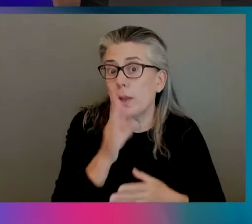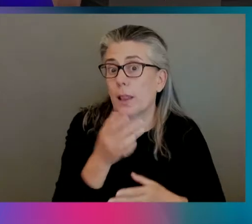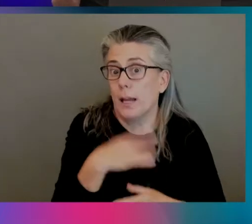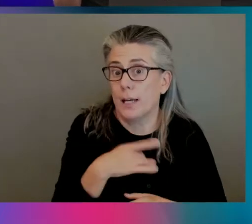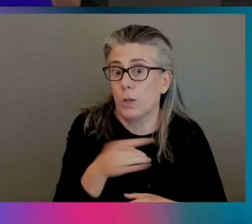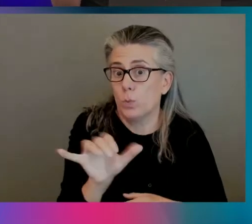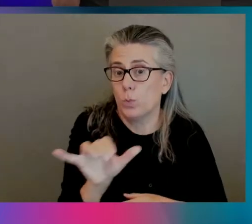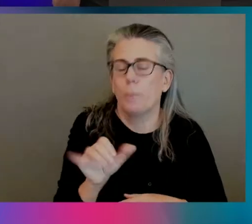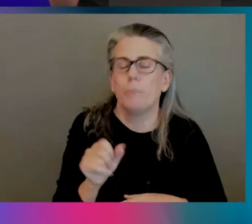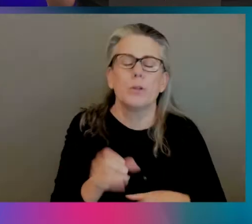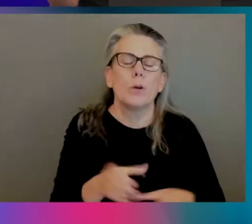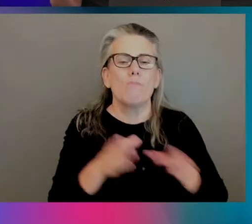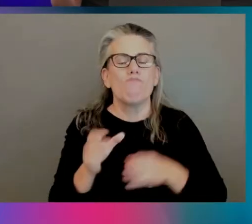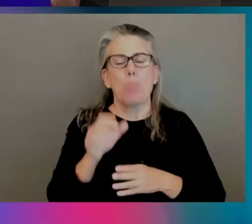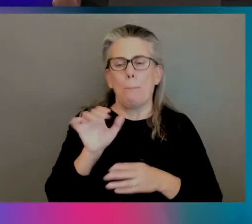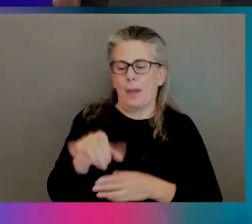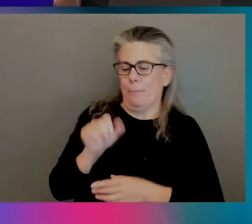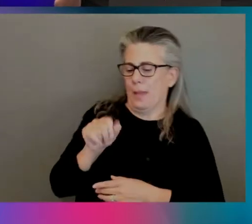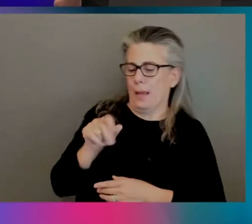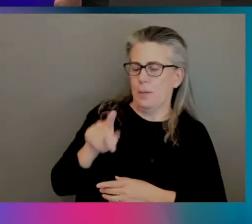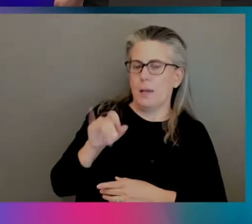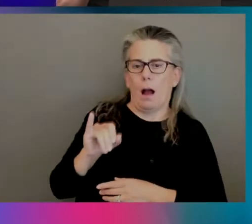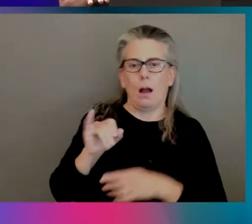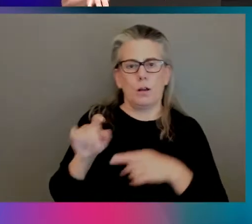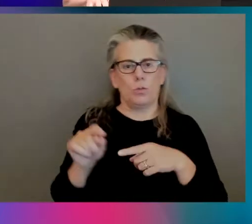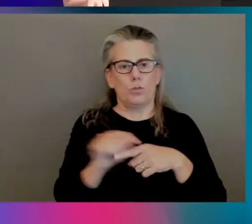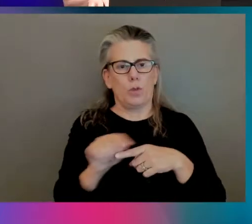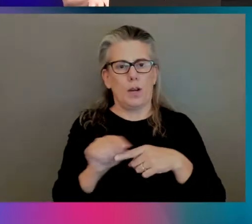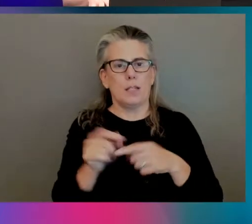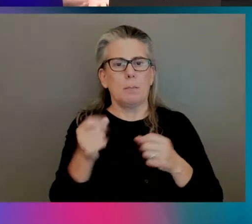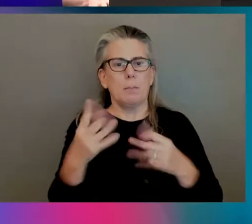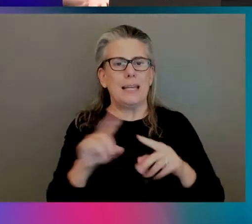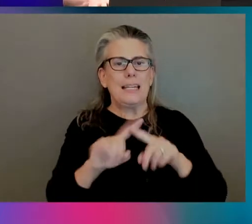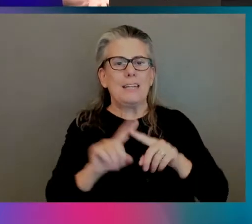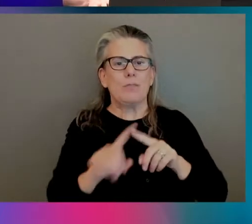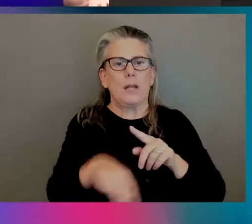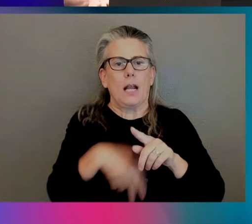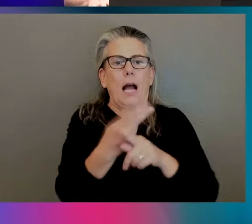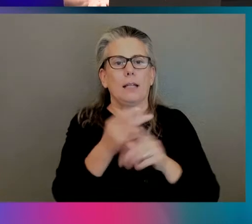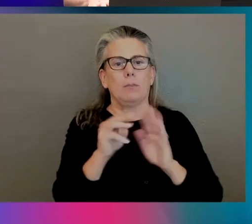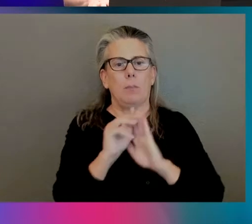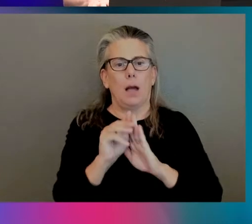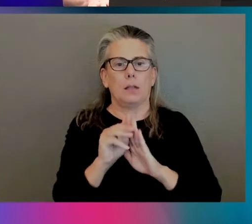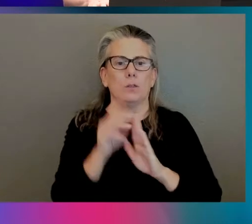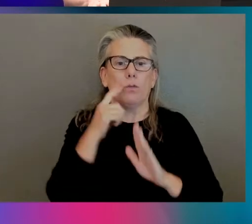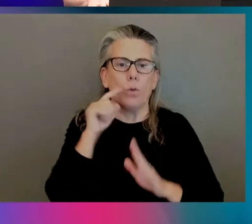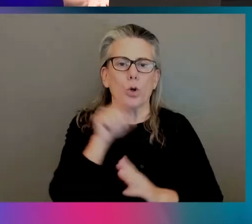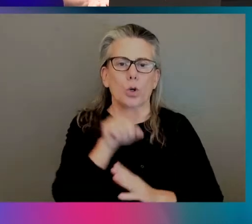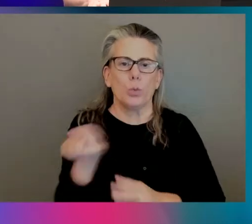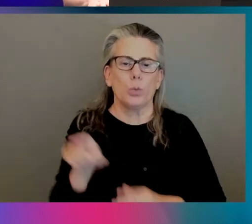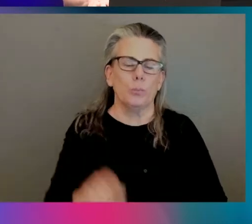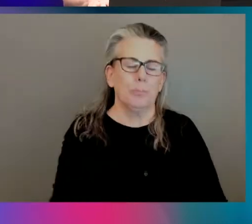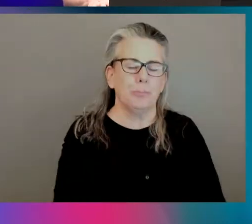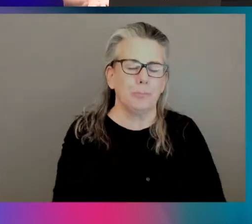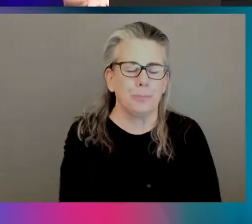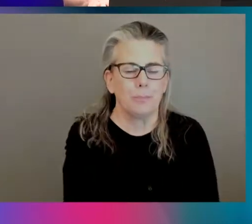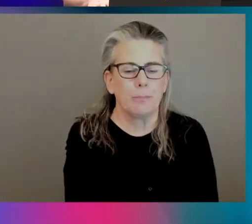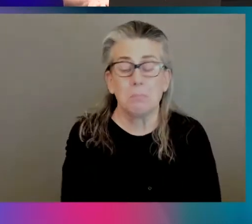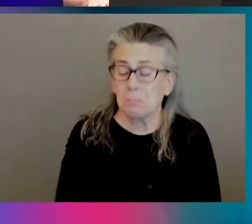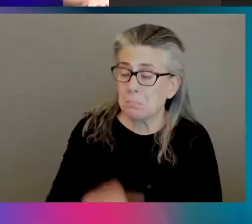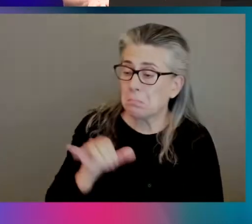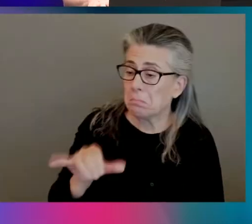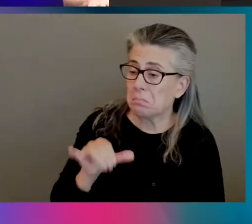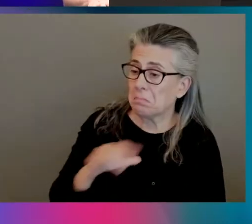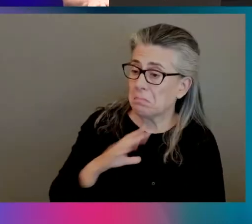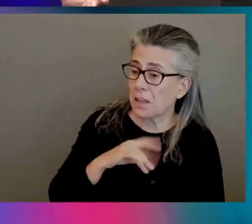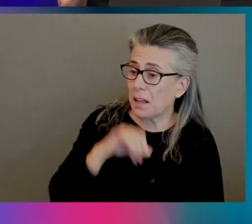and it trains several different types of models on your behalf. Okay. I love it. Can go through quickly